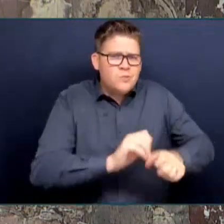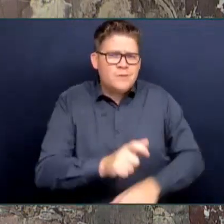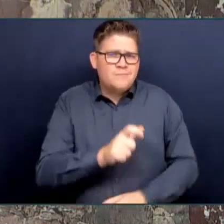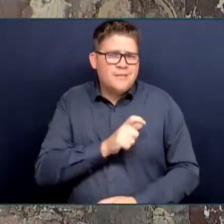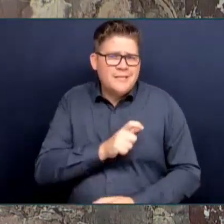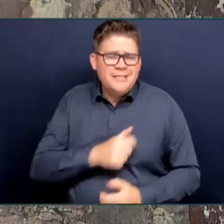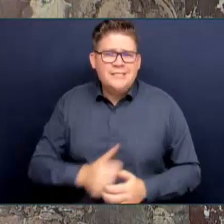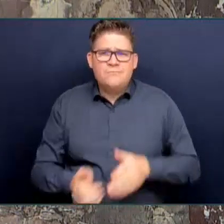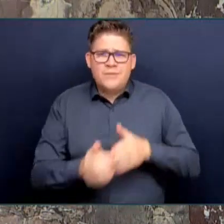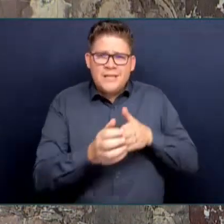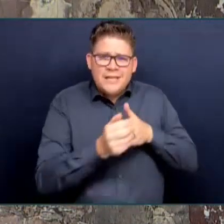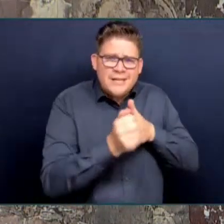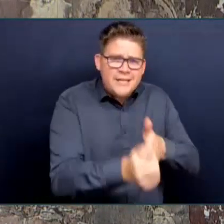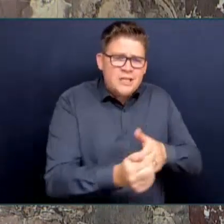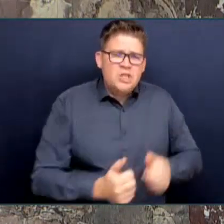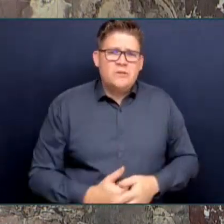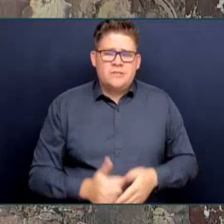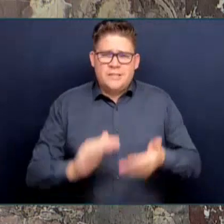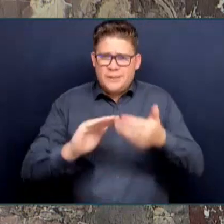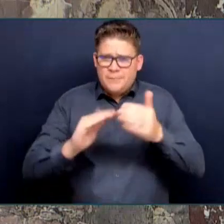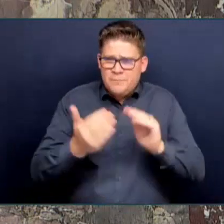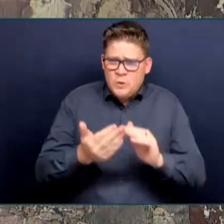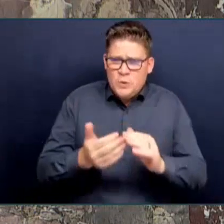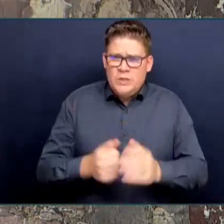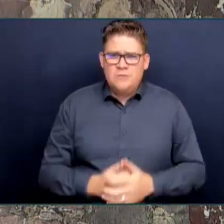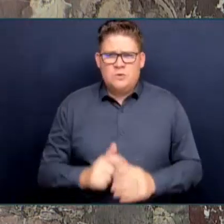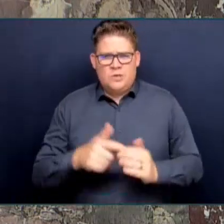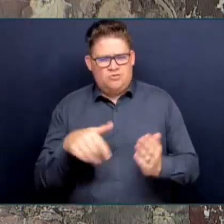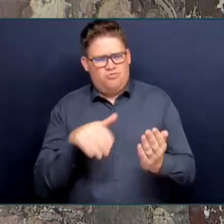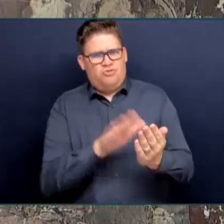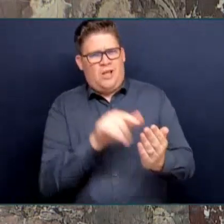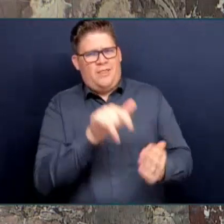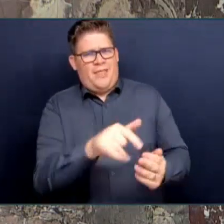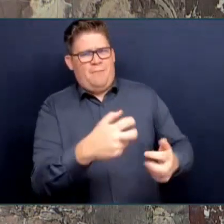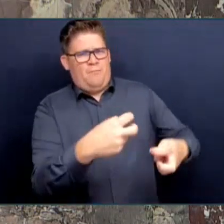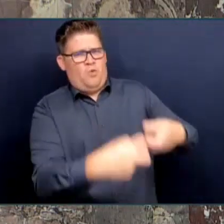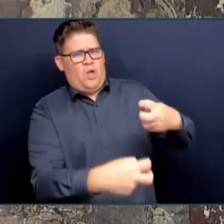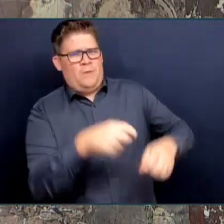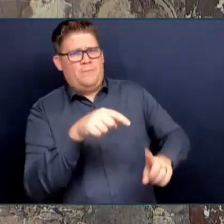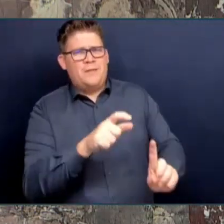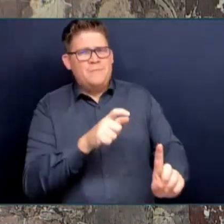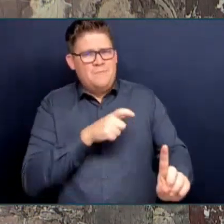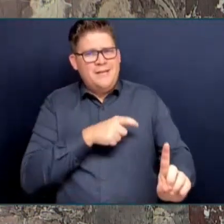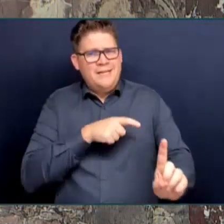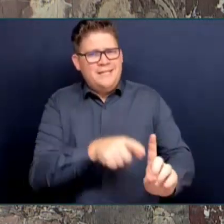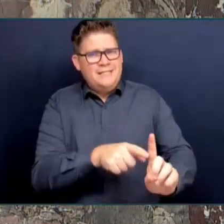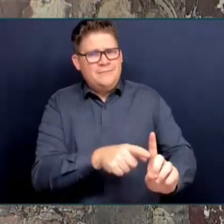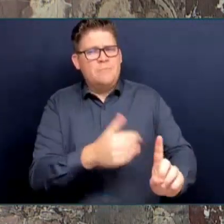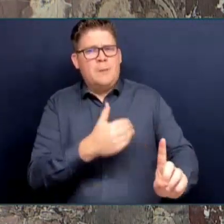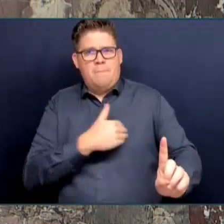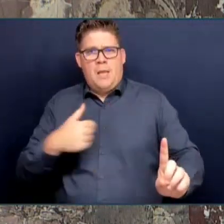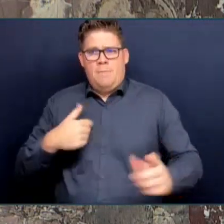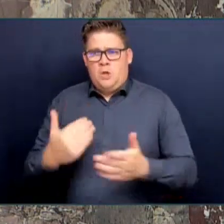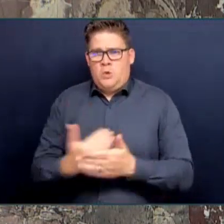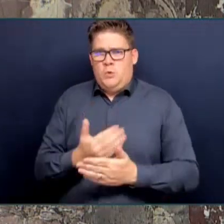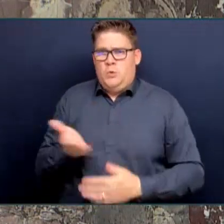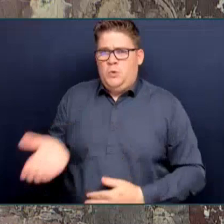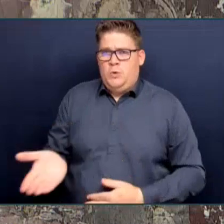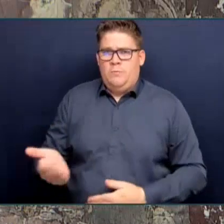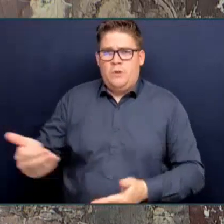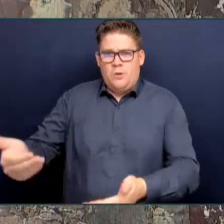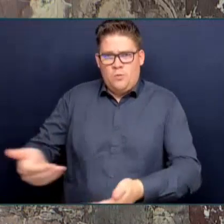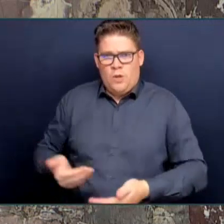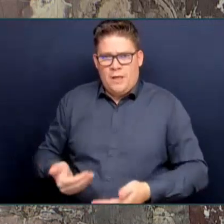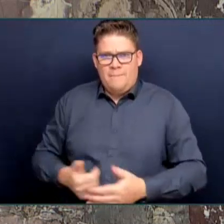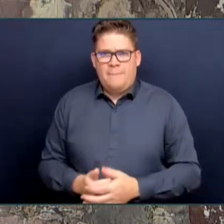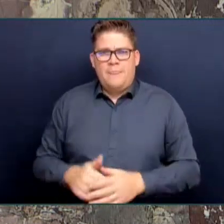important experience as a law enforcement officer to this place. I welcome her. By the way, she's a new member here. I haven't had the chance. Welcome to the House. And I hope